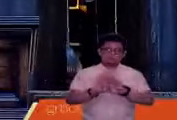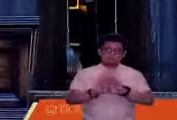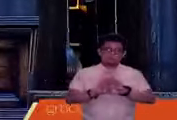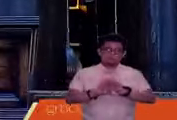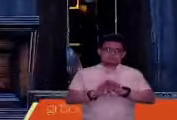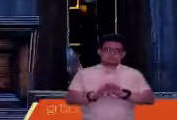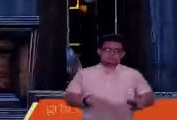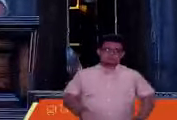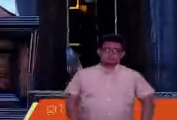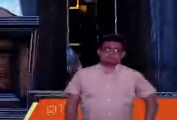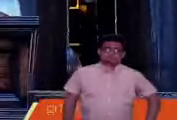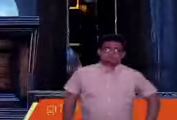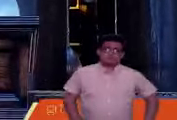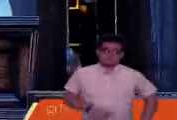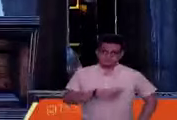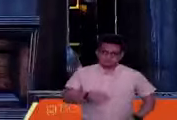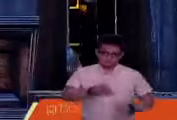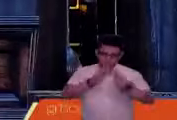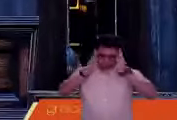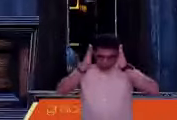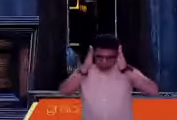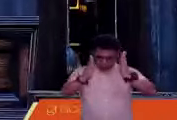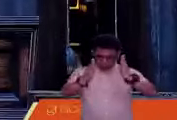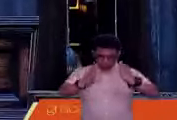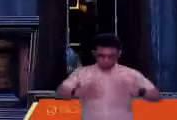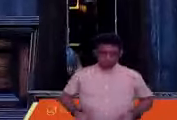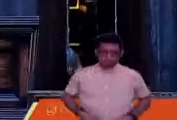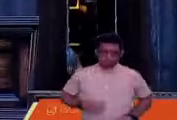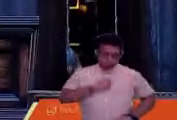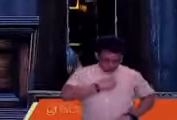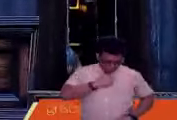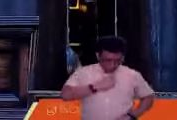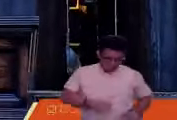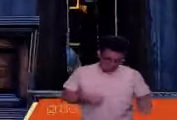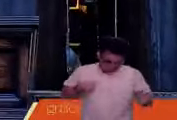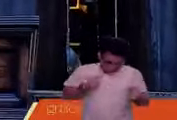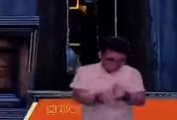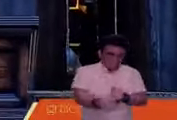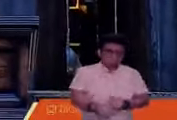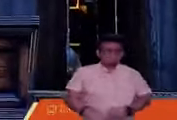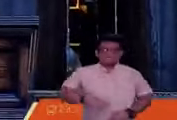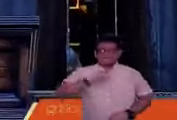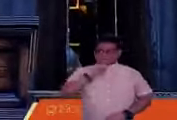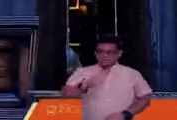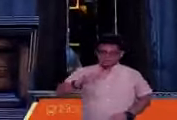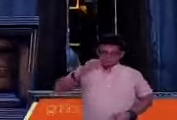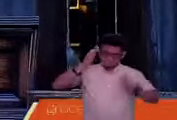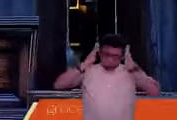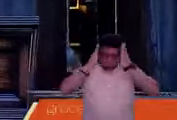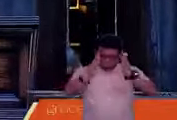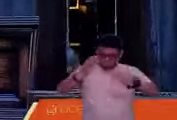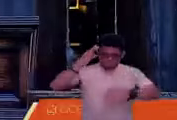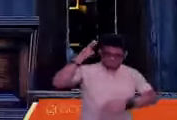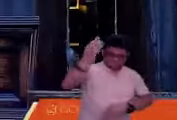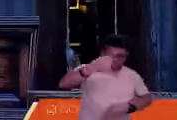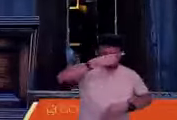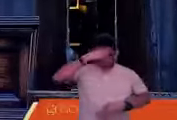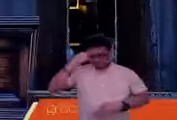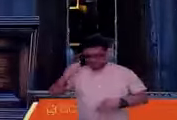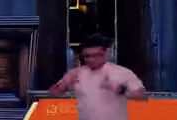and emphasizes the sorrows of the past. Mauna nga, ayaw mo og huna-huna kayo sa future kay muamabot pa